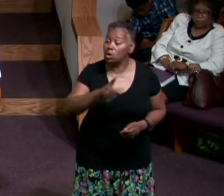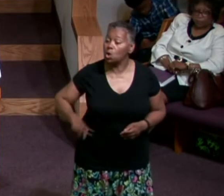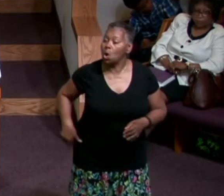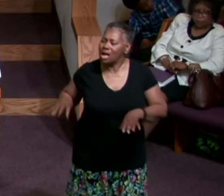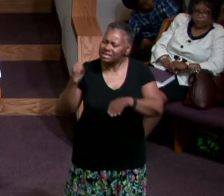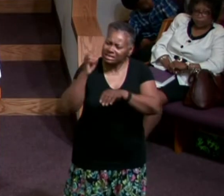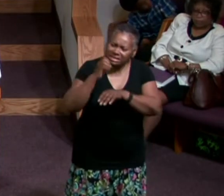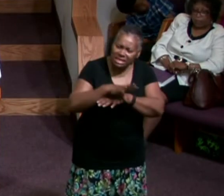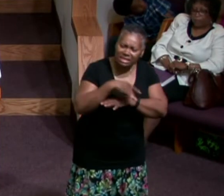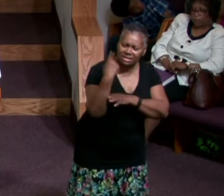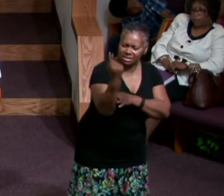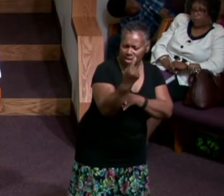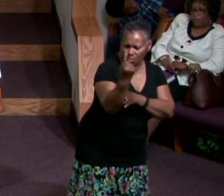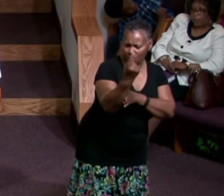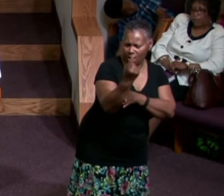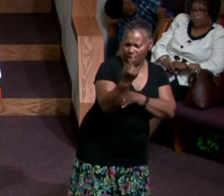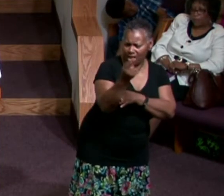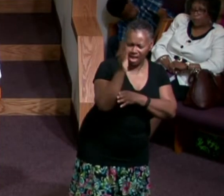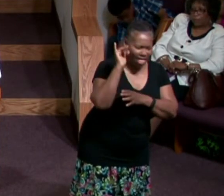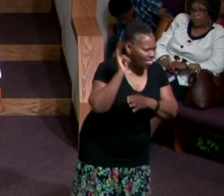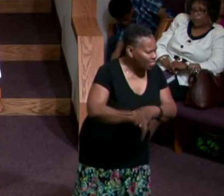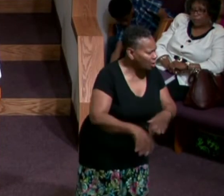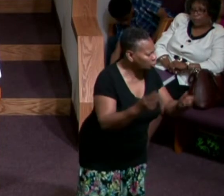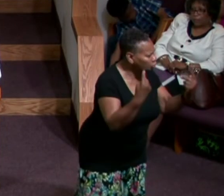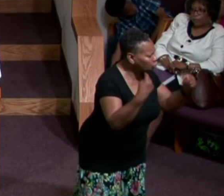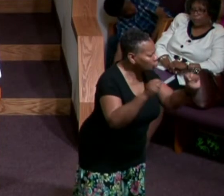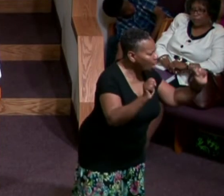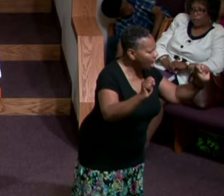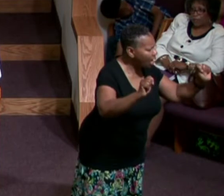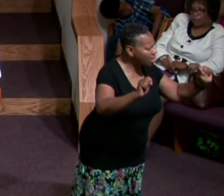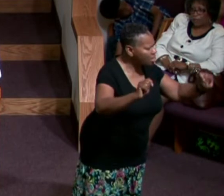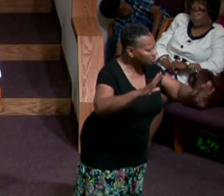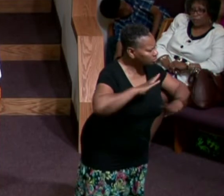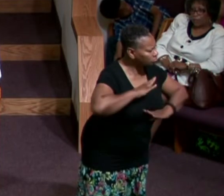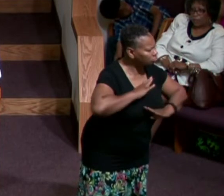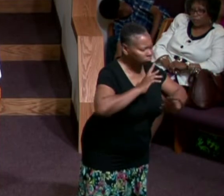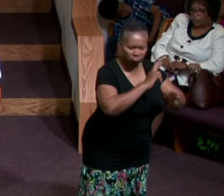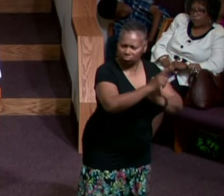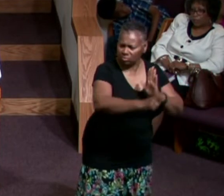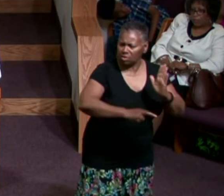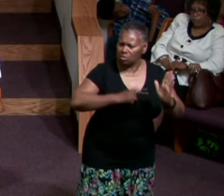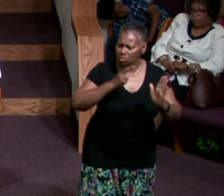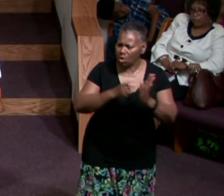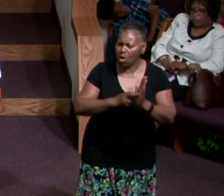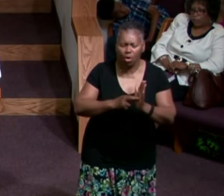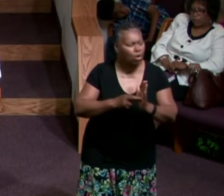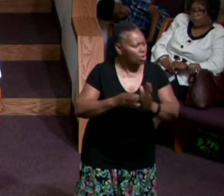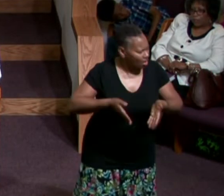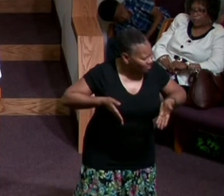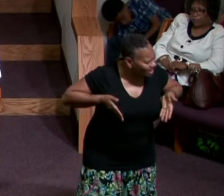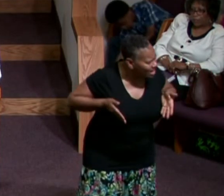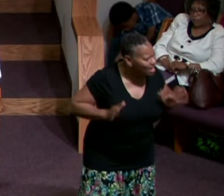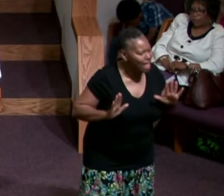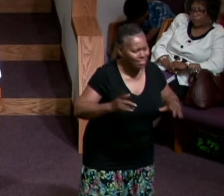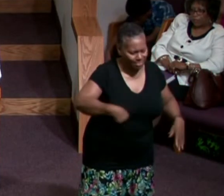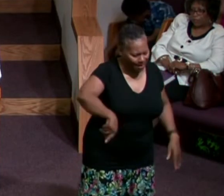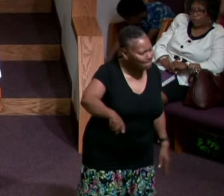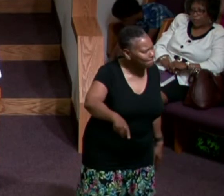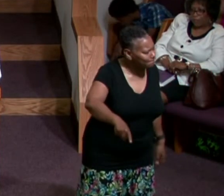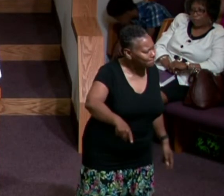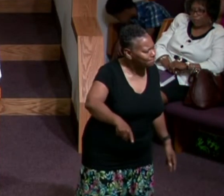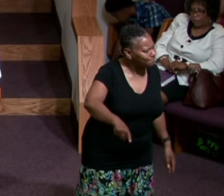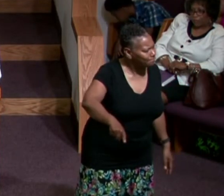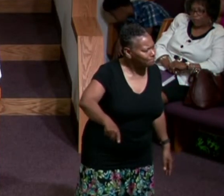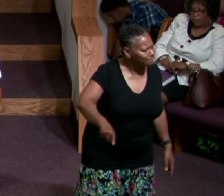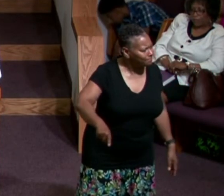someone who is trying to fulfill the role, you got to let them fulfill